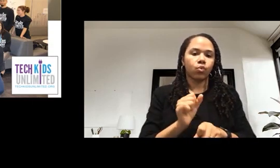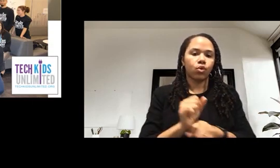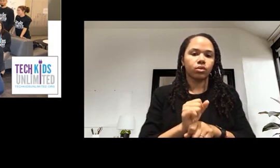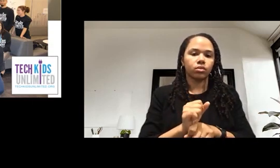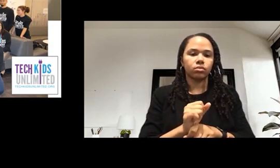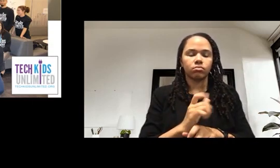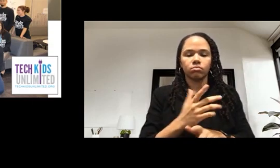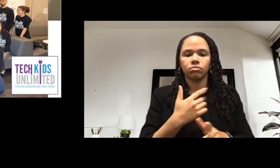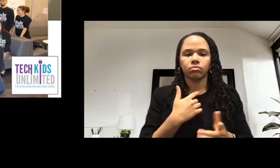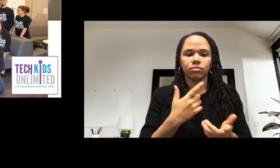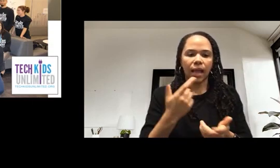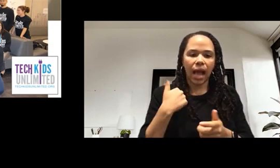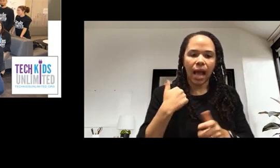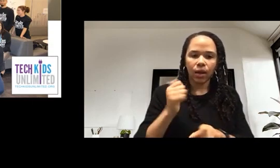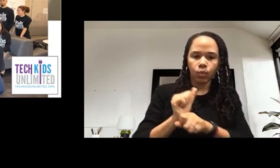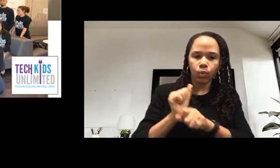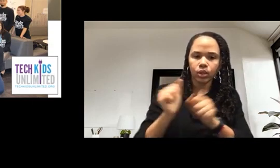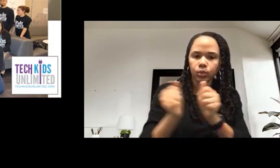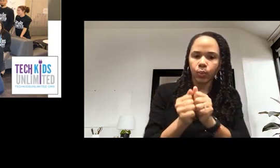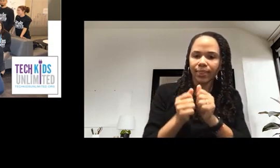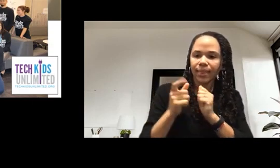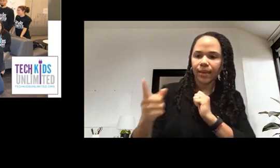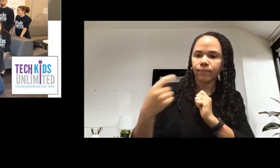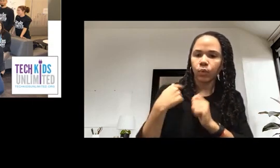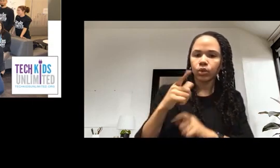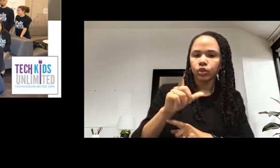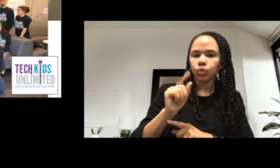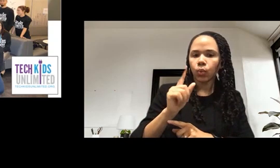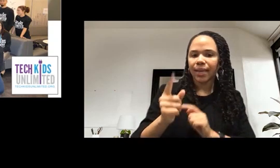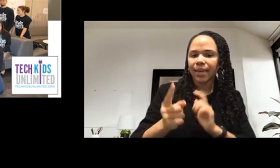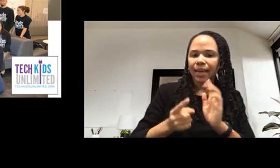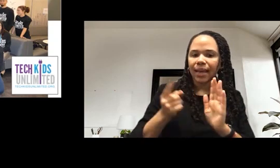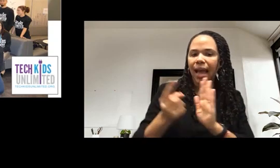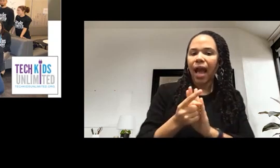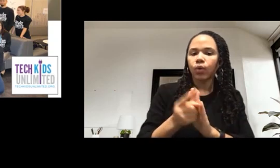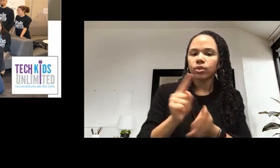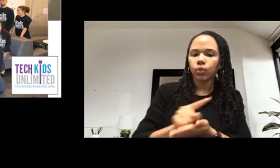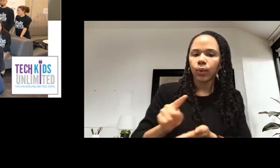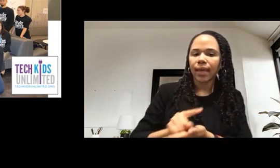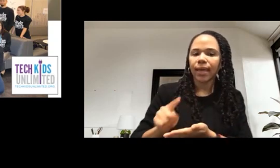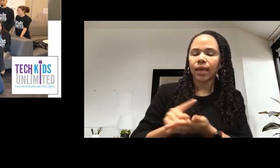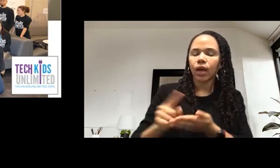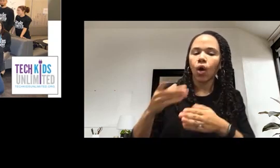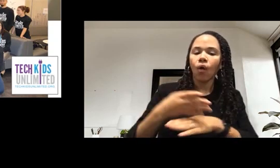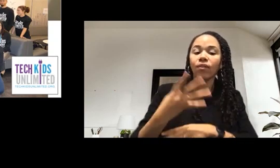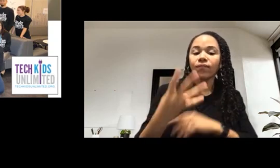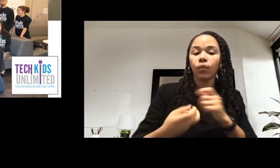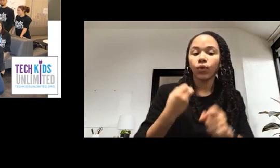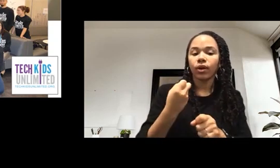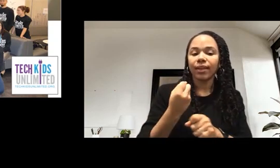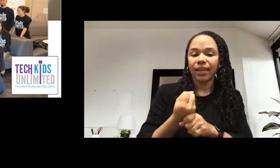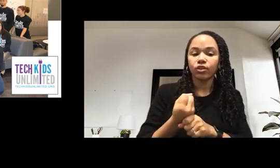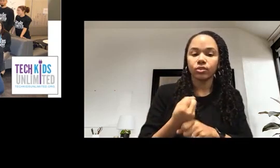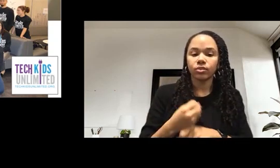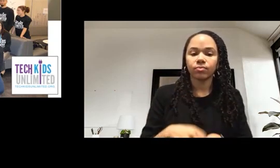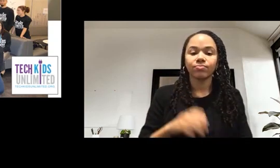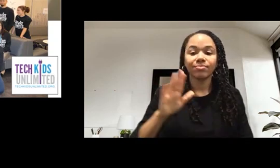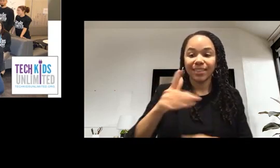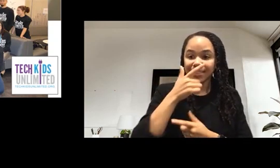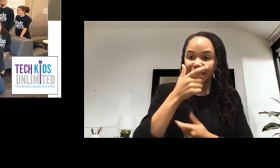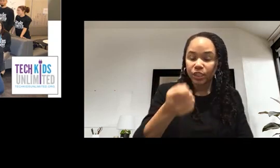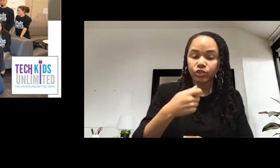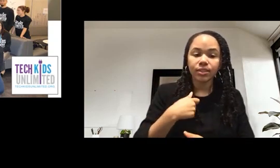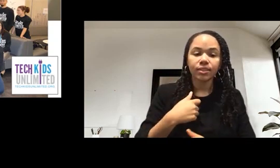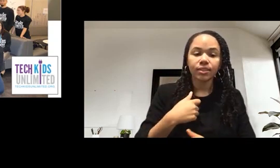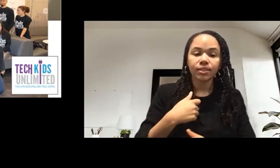for 20 hours a week over the course of 4 years. And you could see, what he looked like before, his interest in